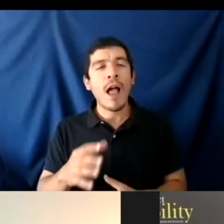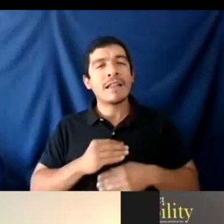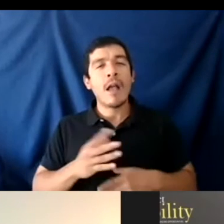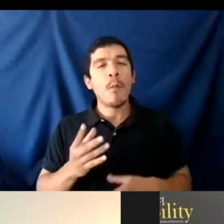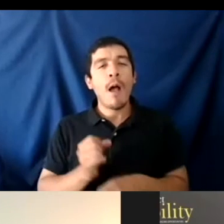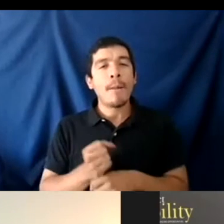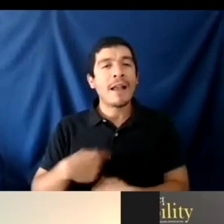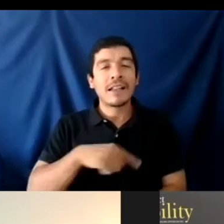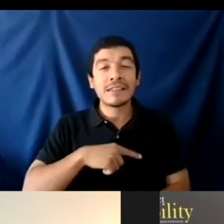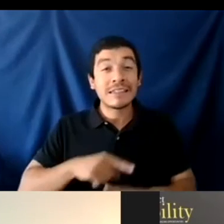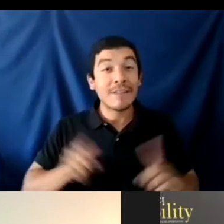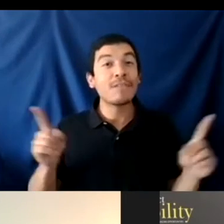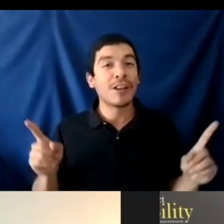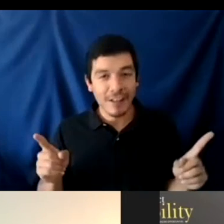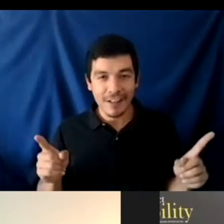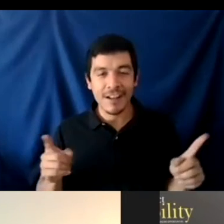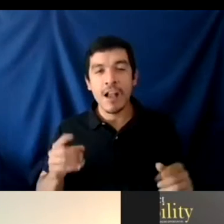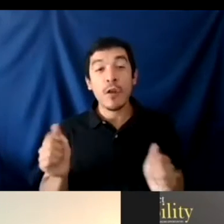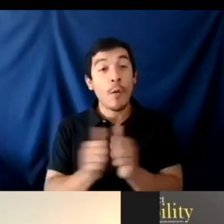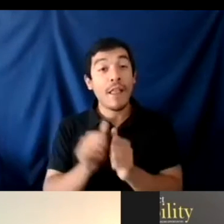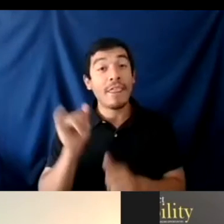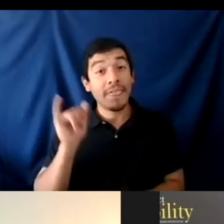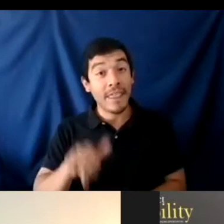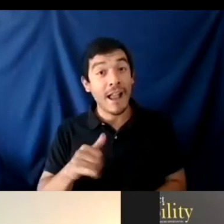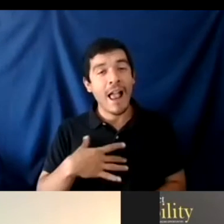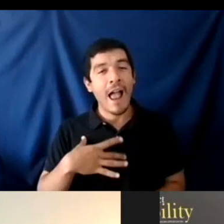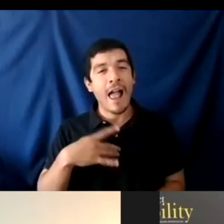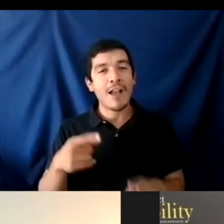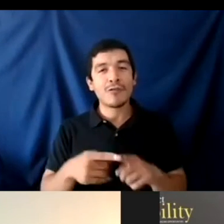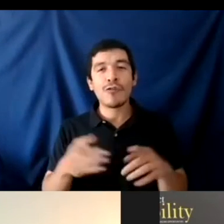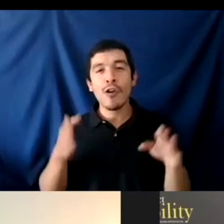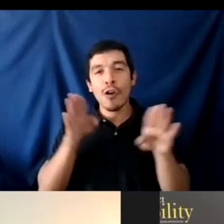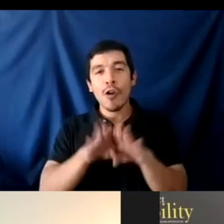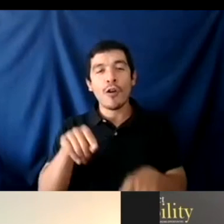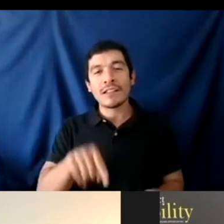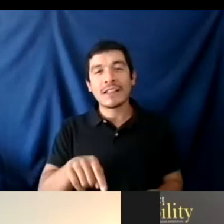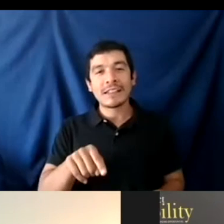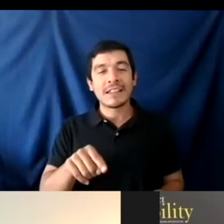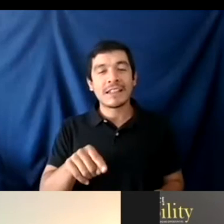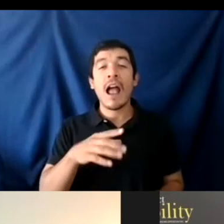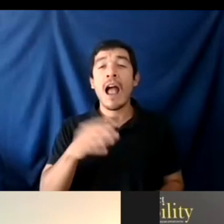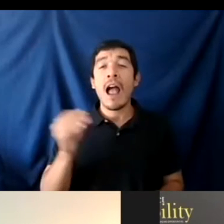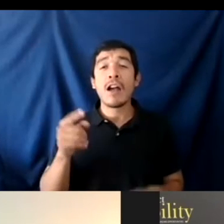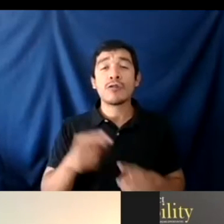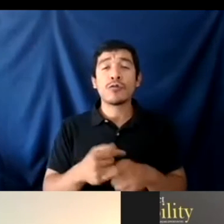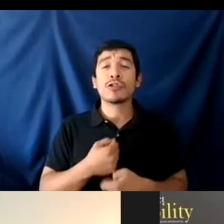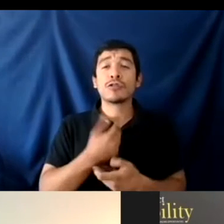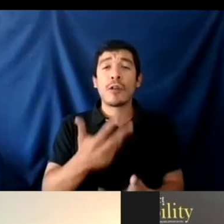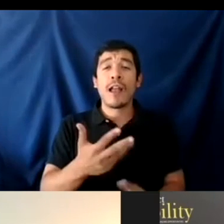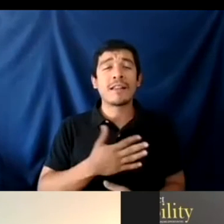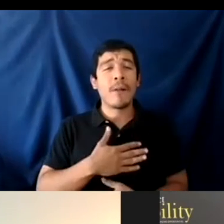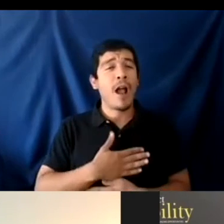unique and different. So with that, I'd like to close this off for today and to express